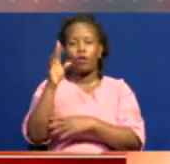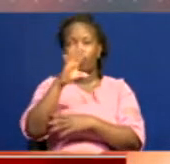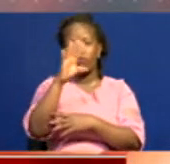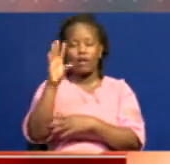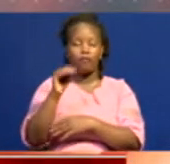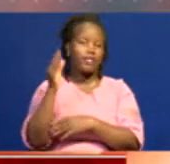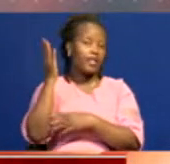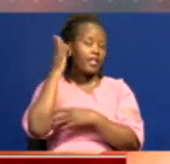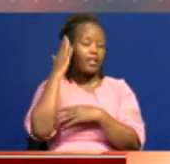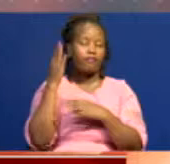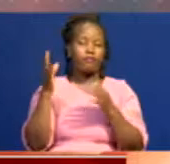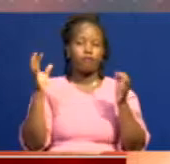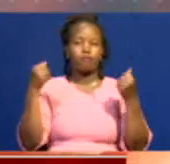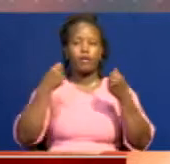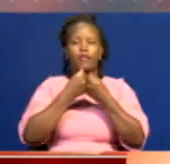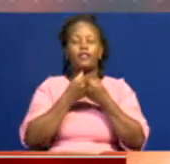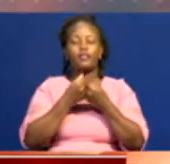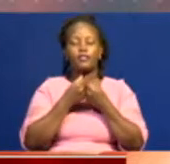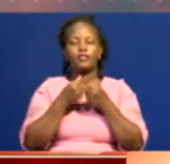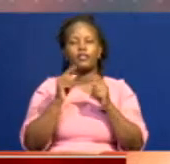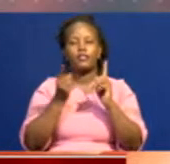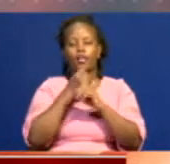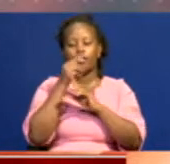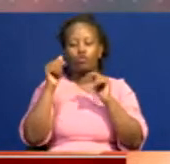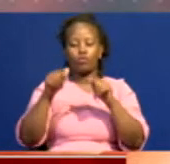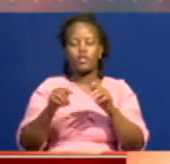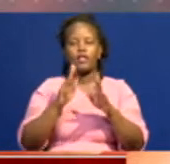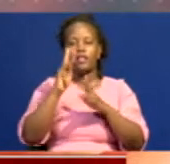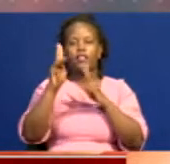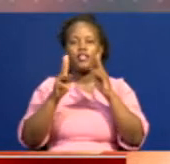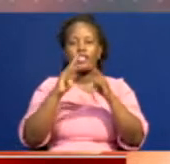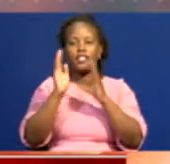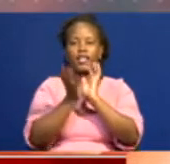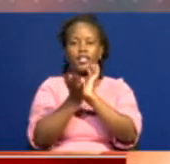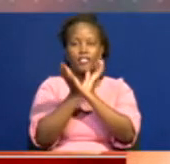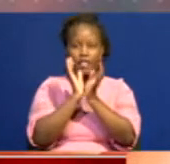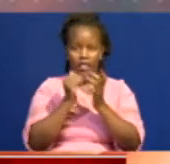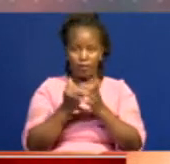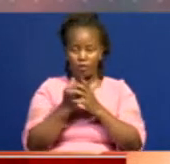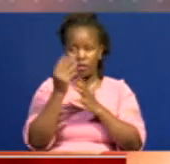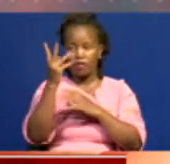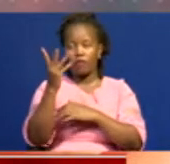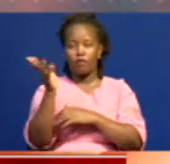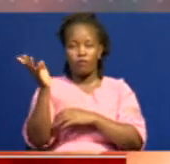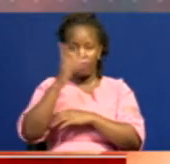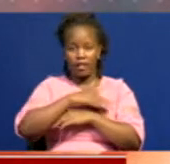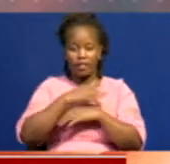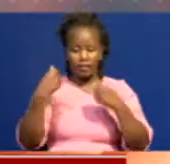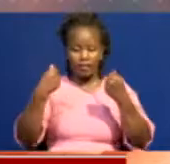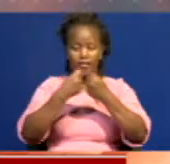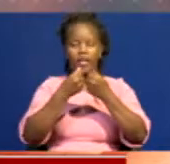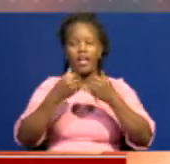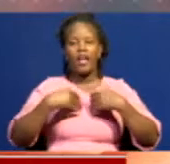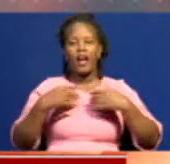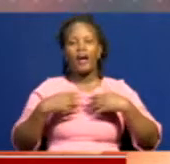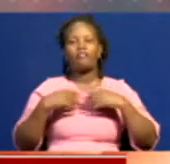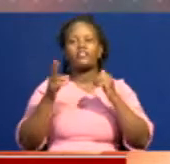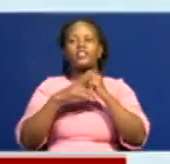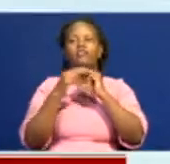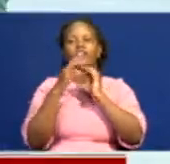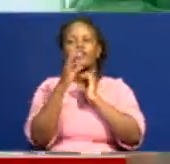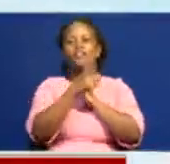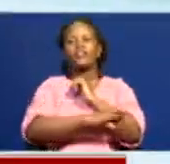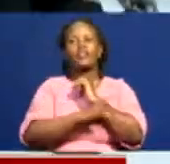Athletics Championships, which commenced today at the Kasarani Stadium. The four-day event has attracted seven countries from the continent.